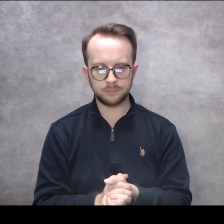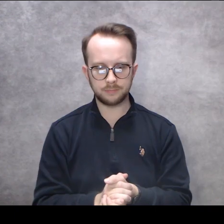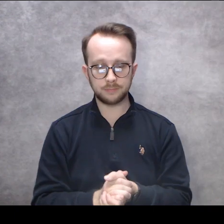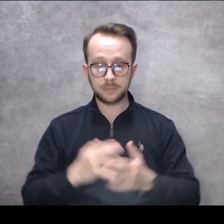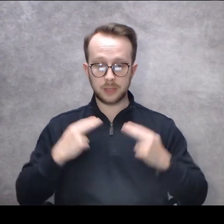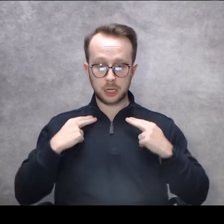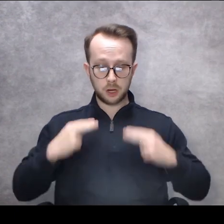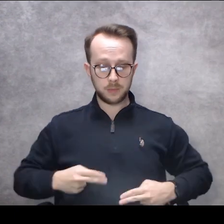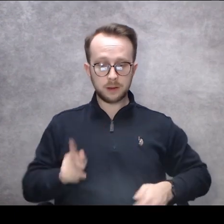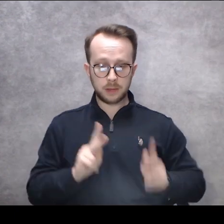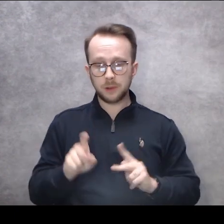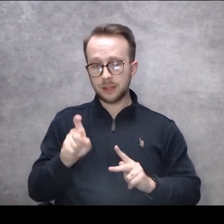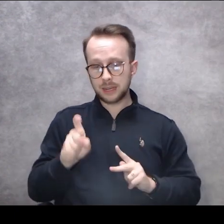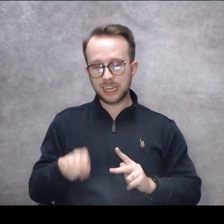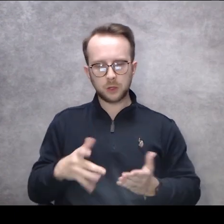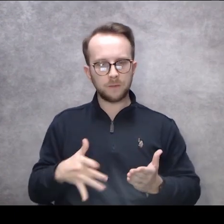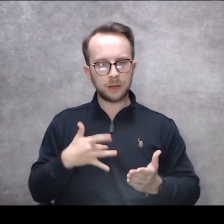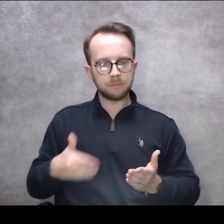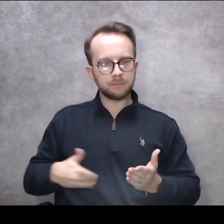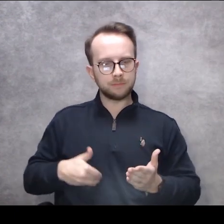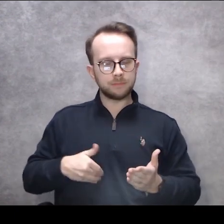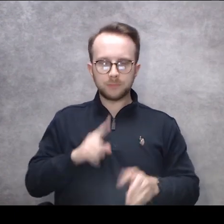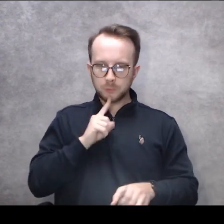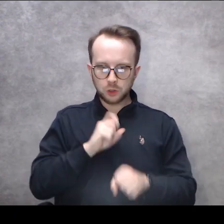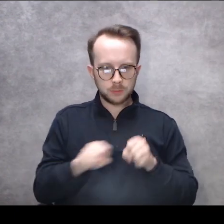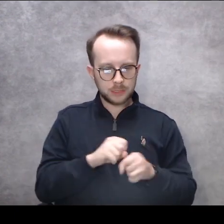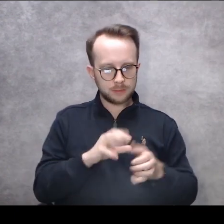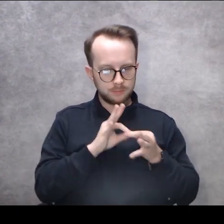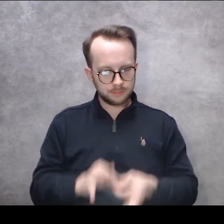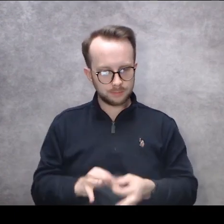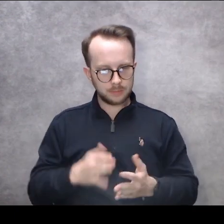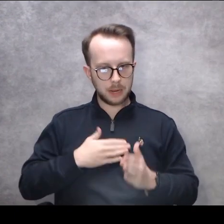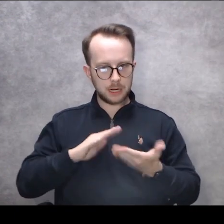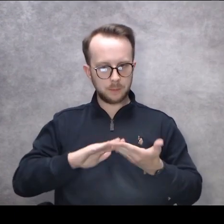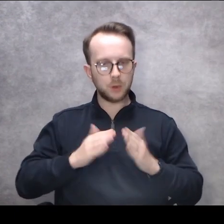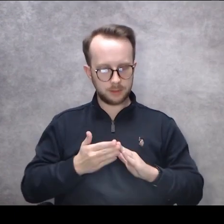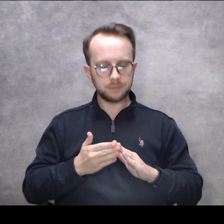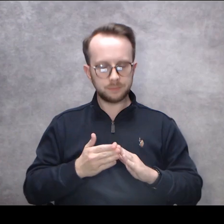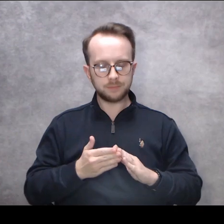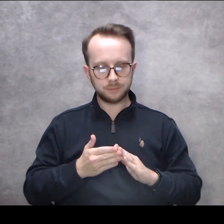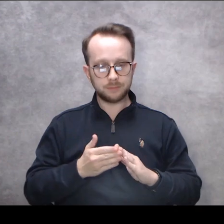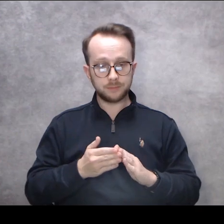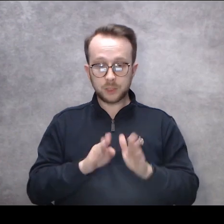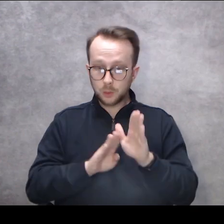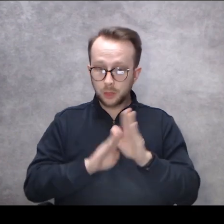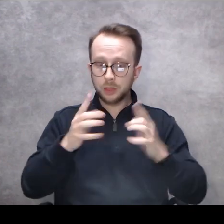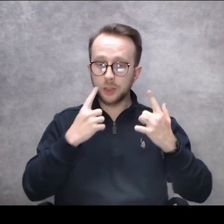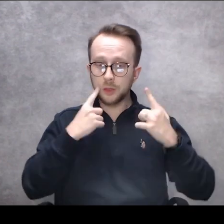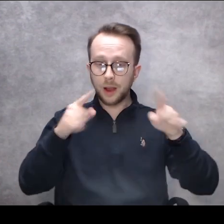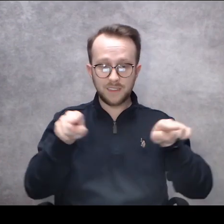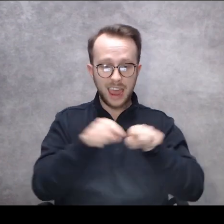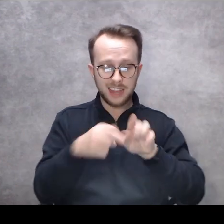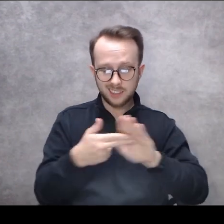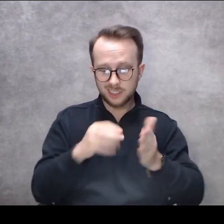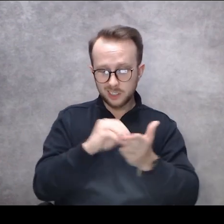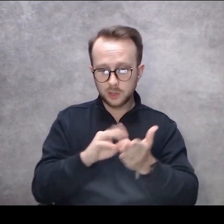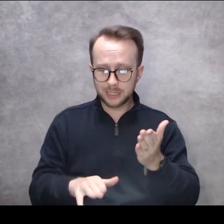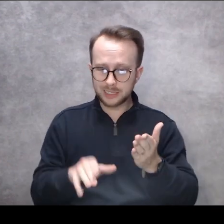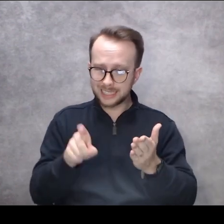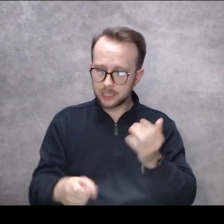Humans need to feel a sense of legitimate belonging in their community. To thrive as learners, students need support to